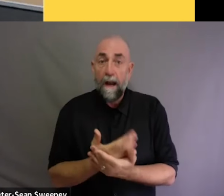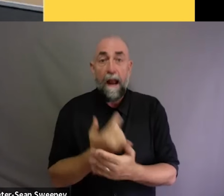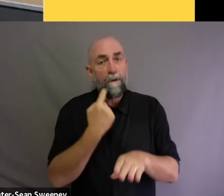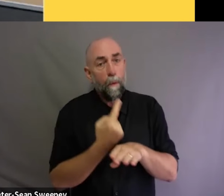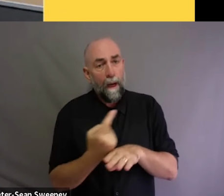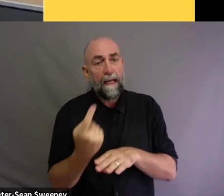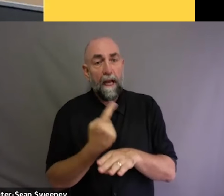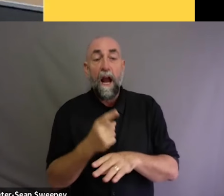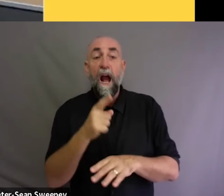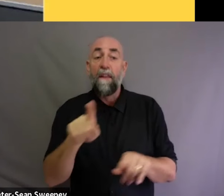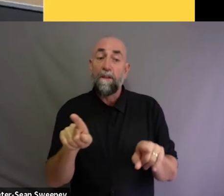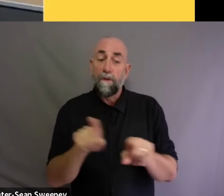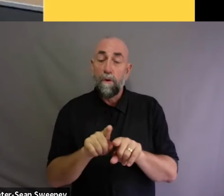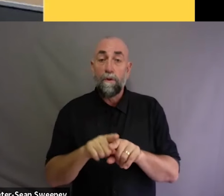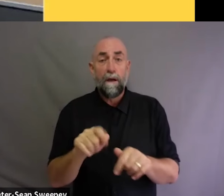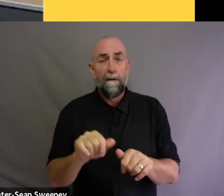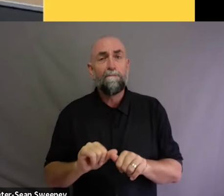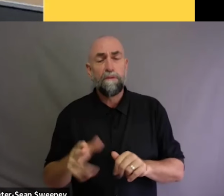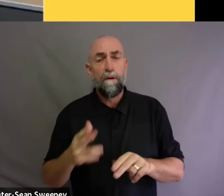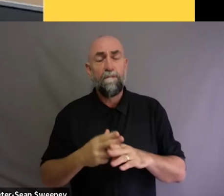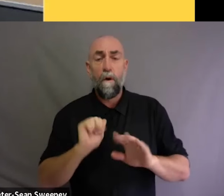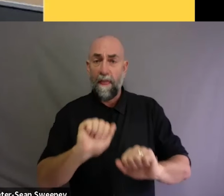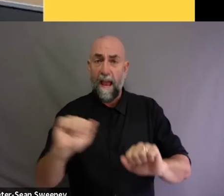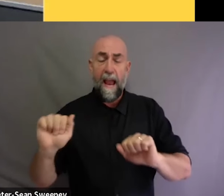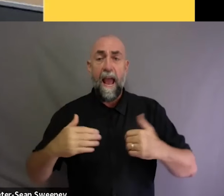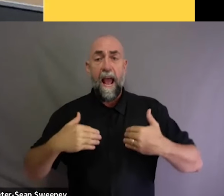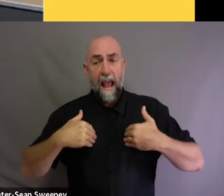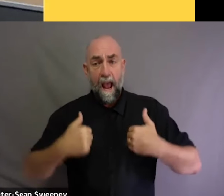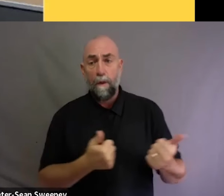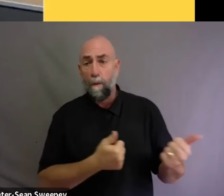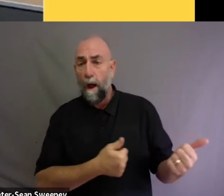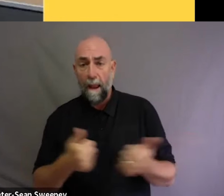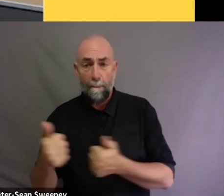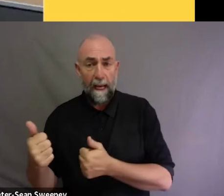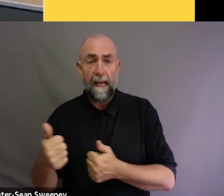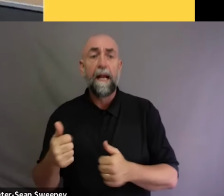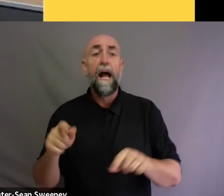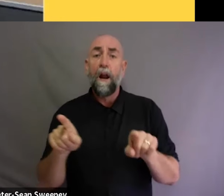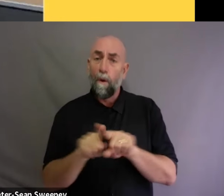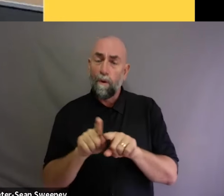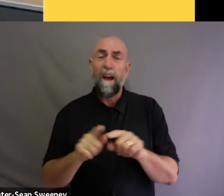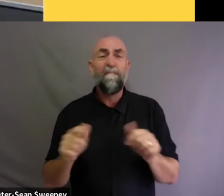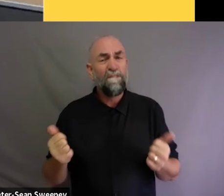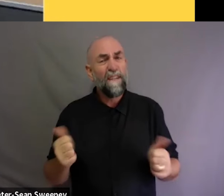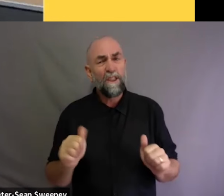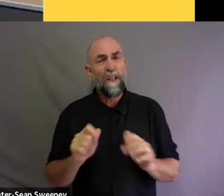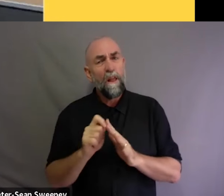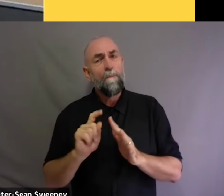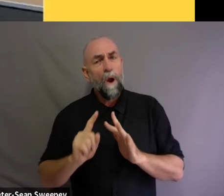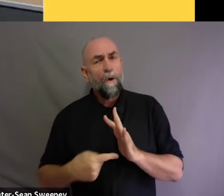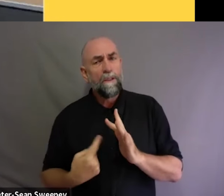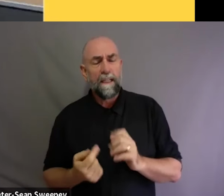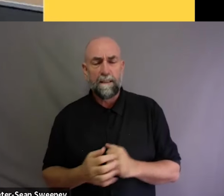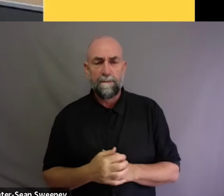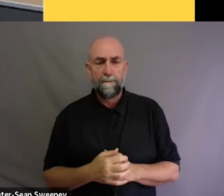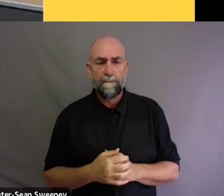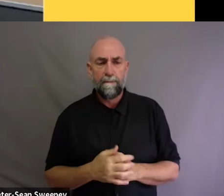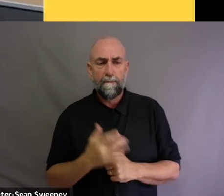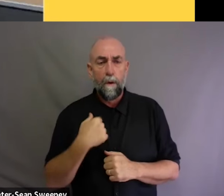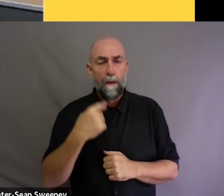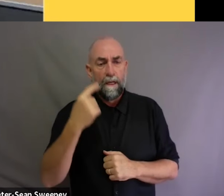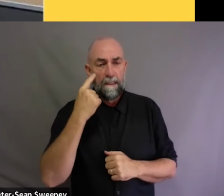important for wellbeing for the community, as much as it was for completing the project. So here is one of the